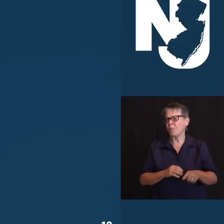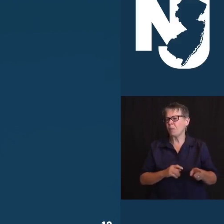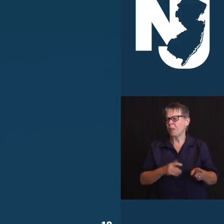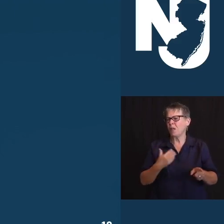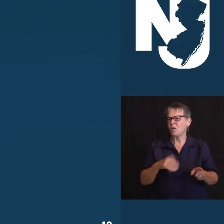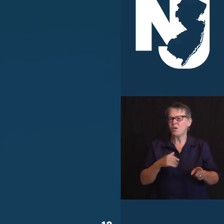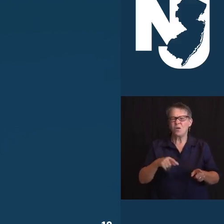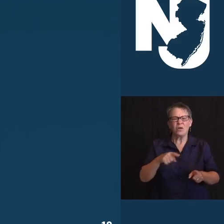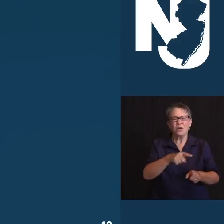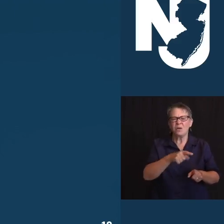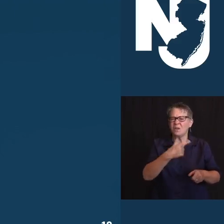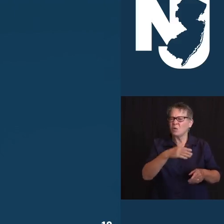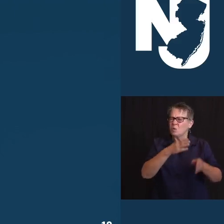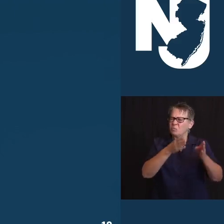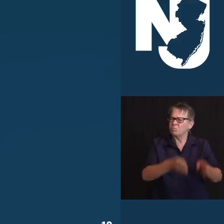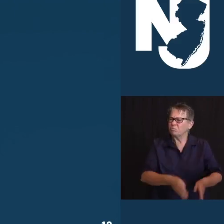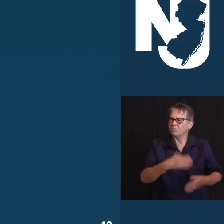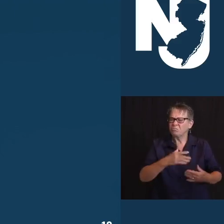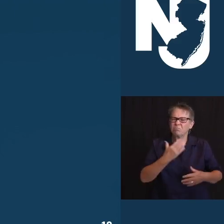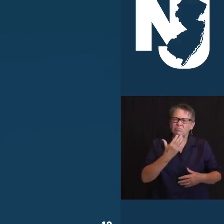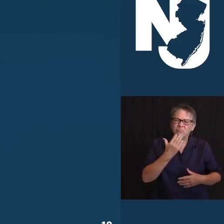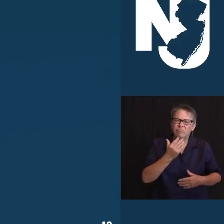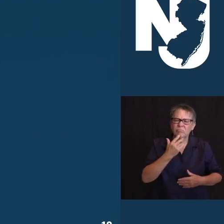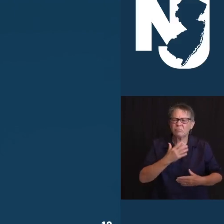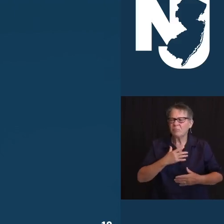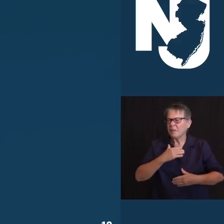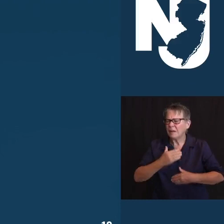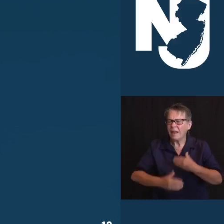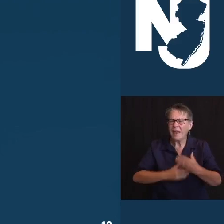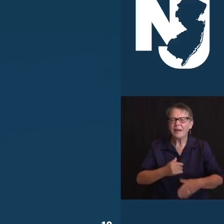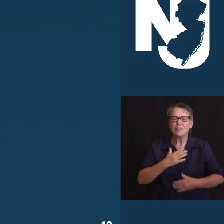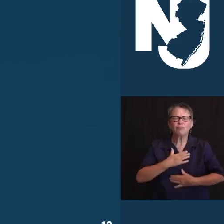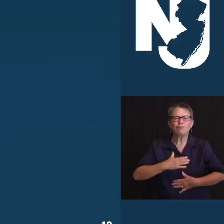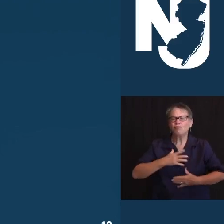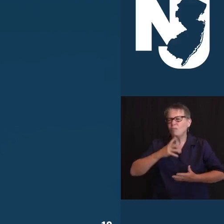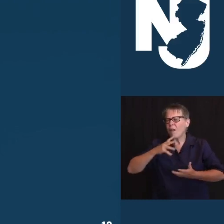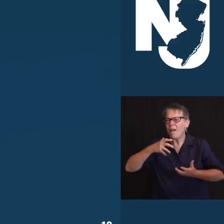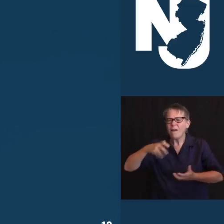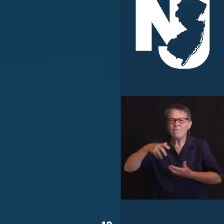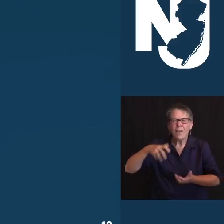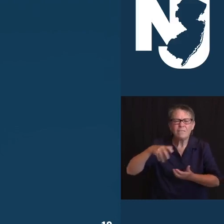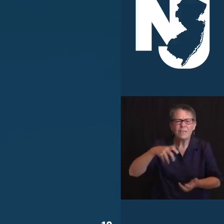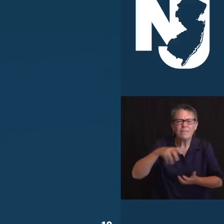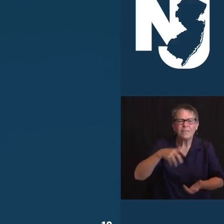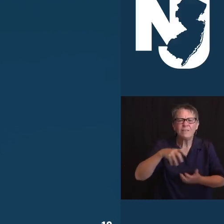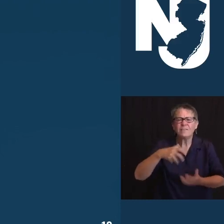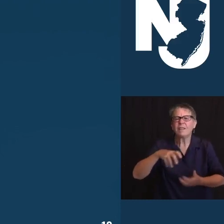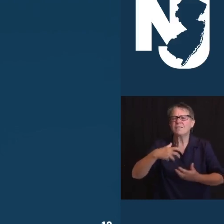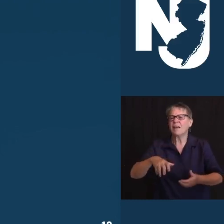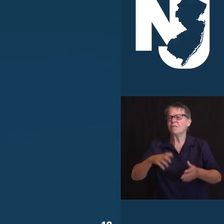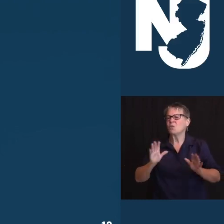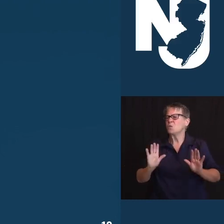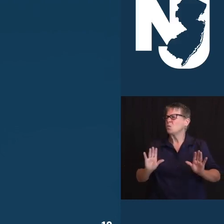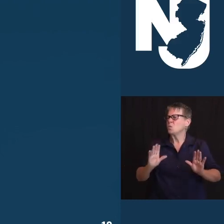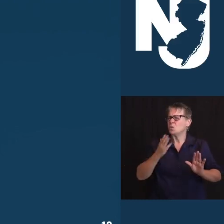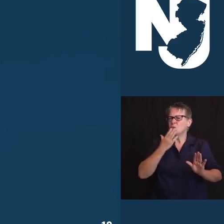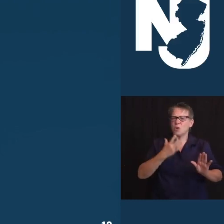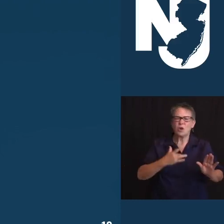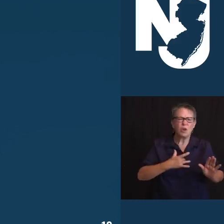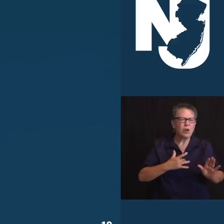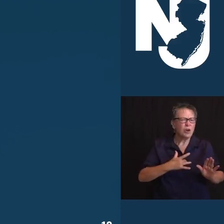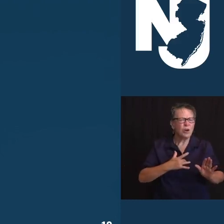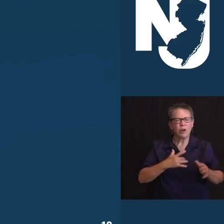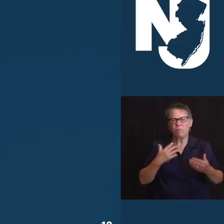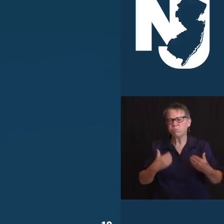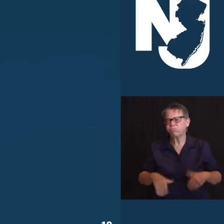make anyone know that they were welcome. So he leaves Jimmy, again with whom I had the great honor of speaking, and Olivia,